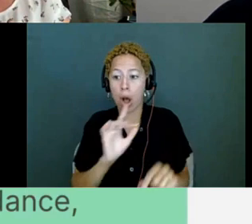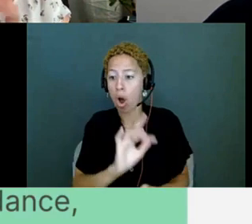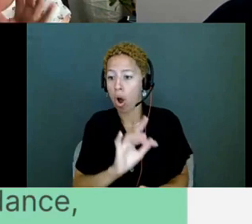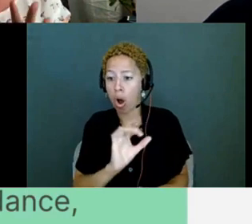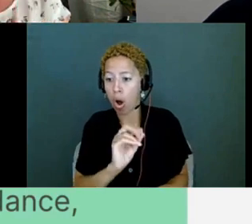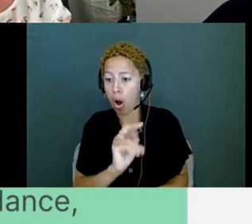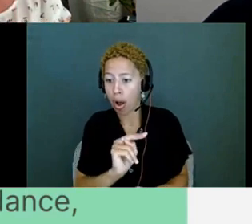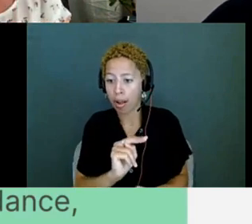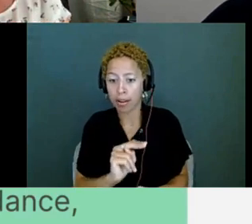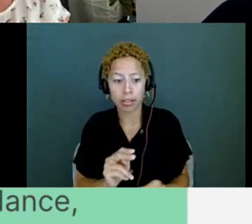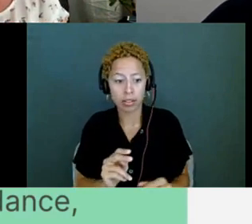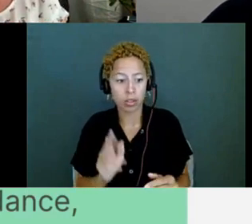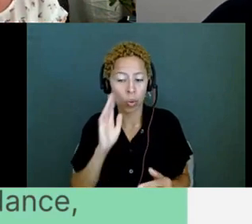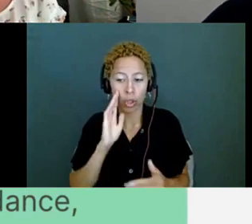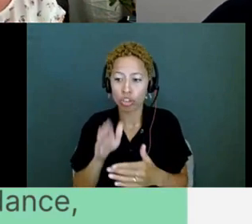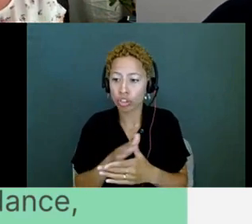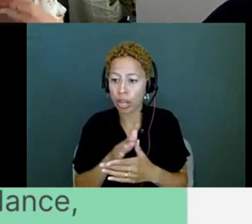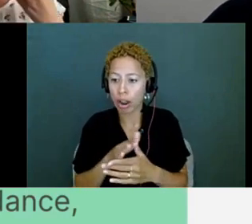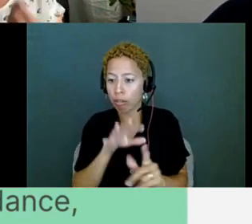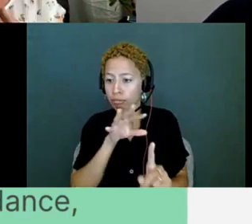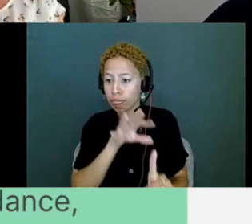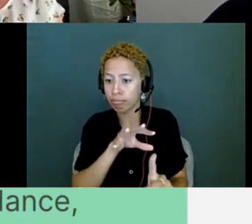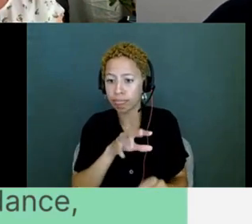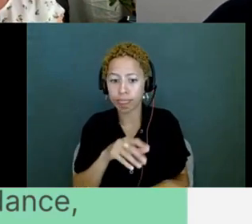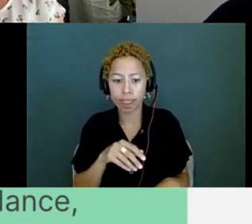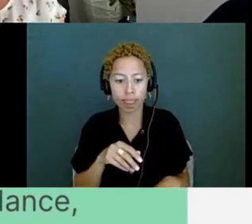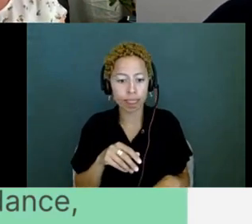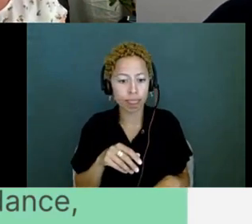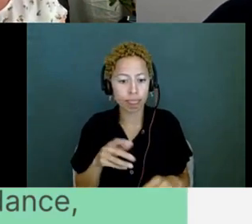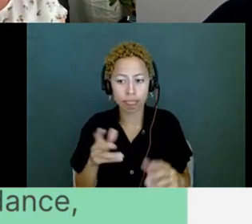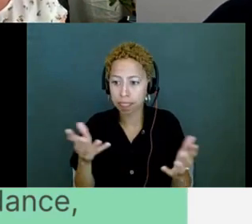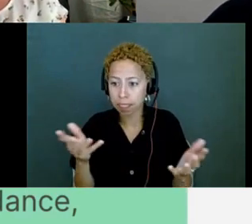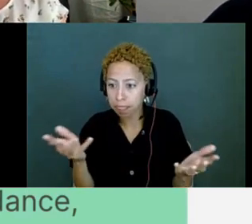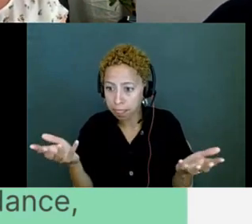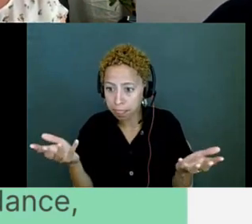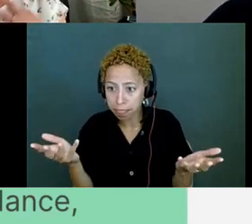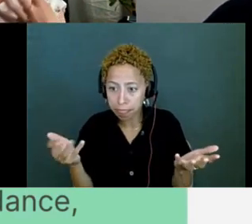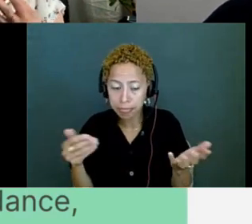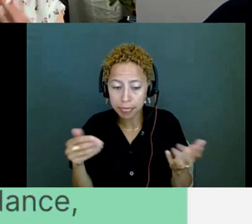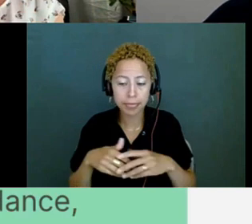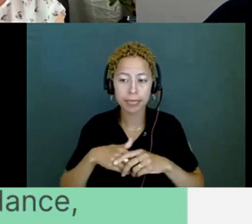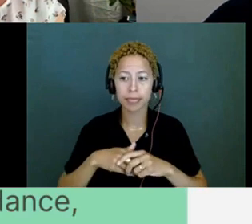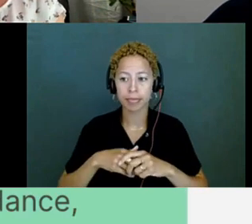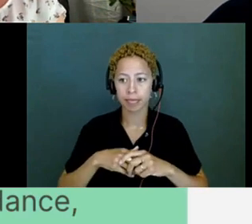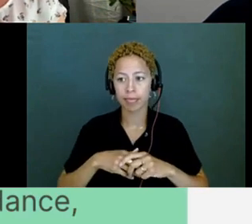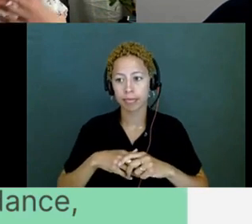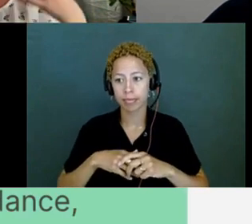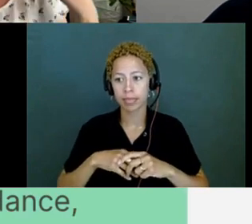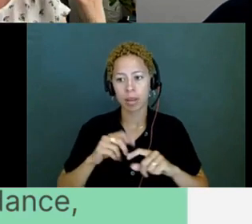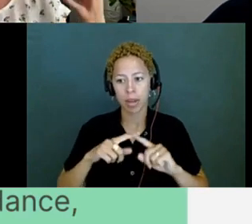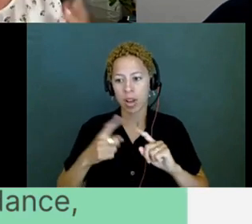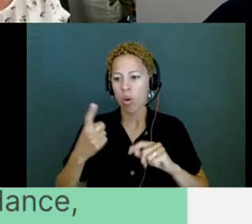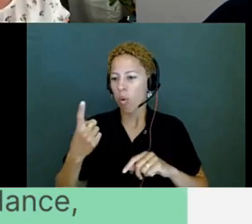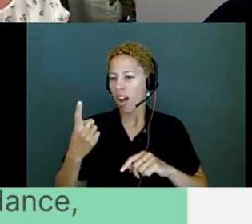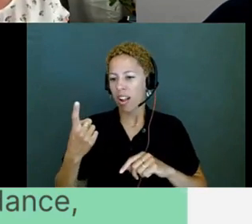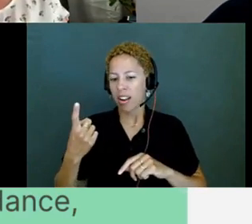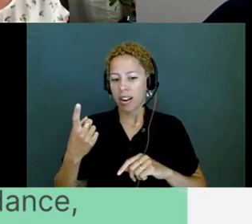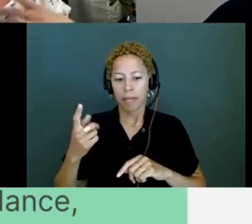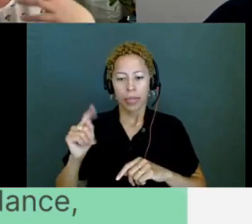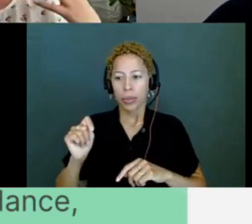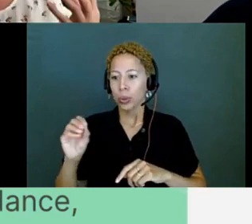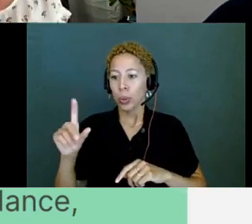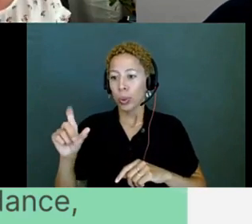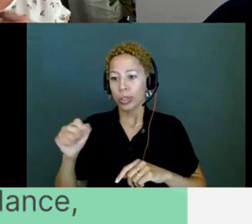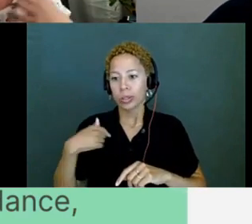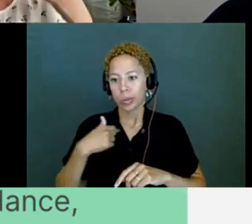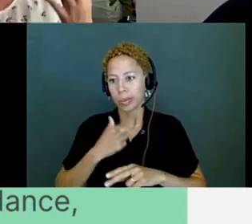know. We will share your screen or spotlight you. We will learn from you as well. But it is one of the tools, and that's being used for a while.